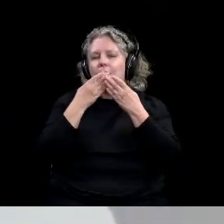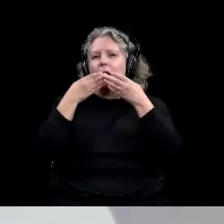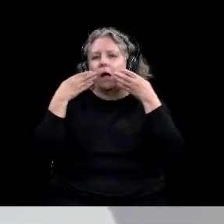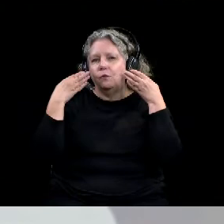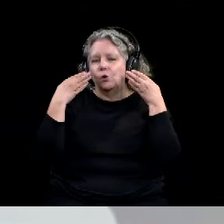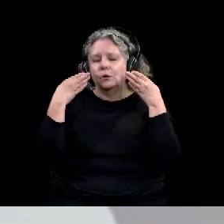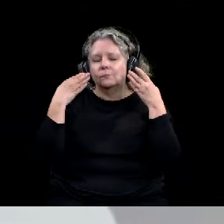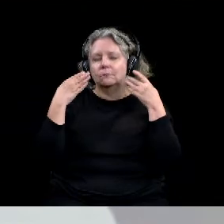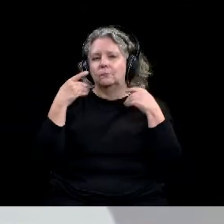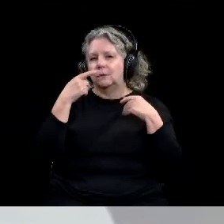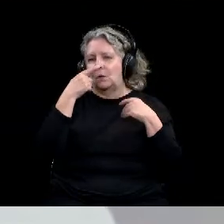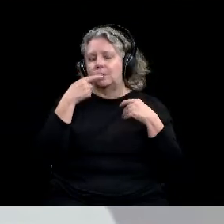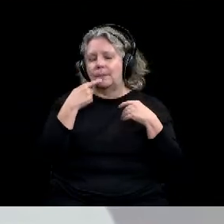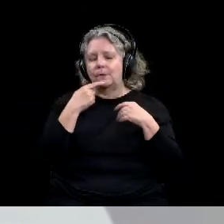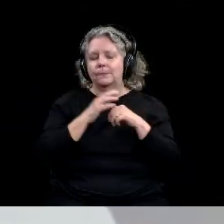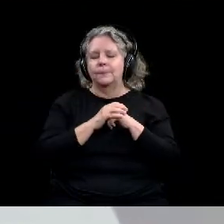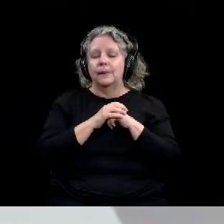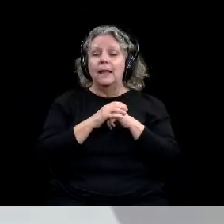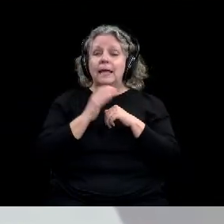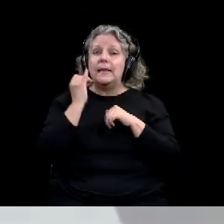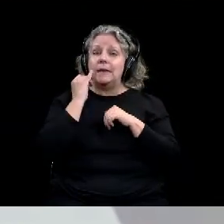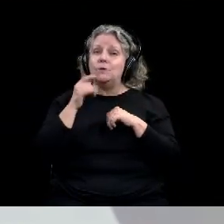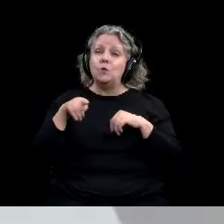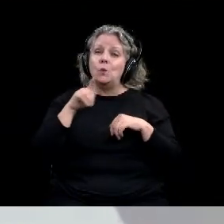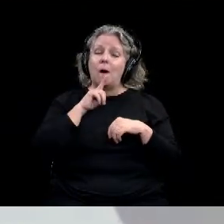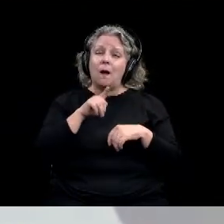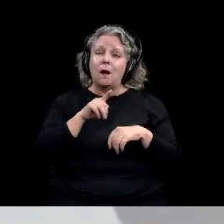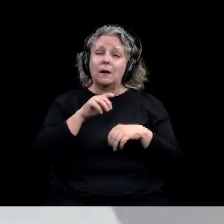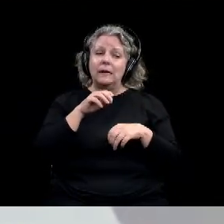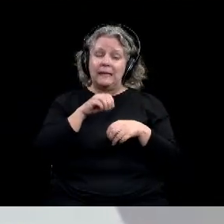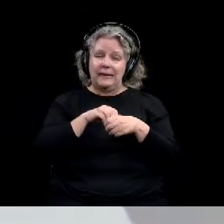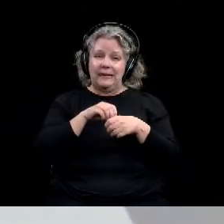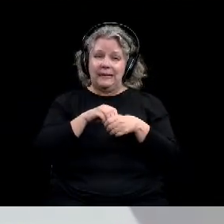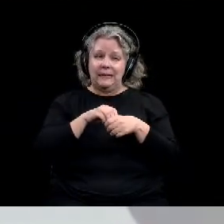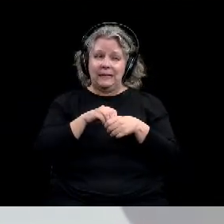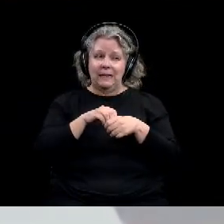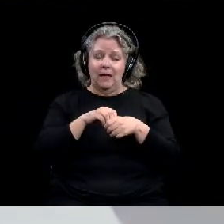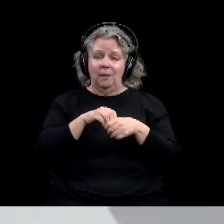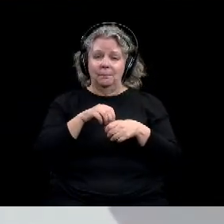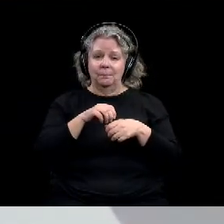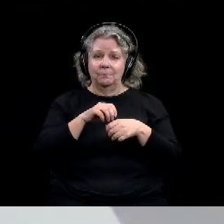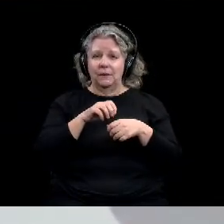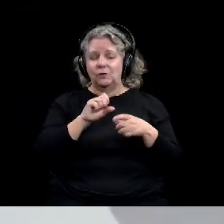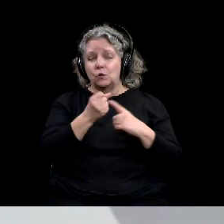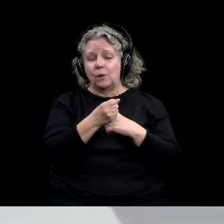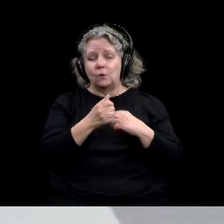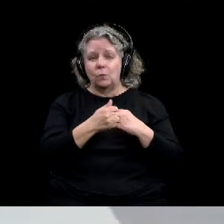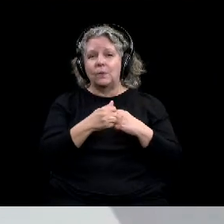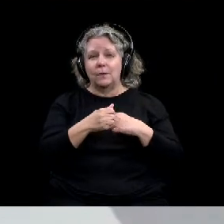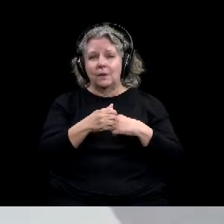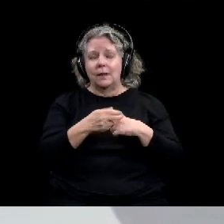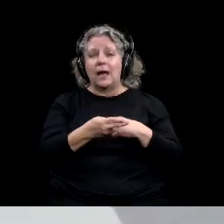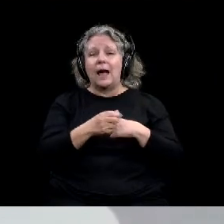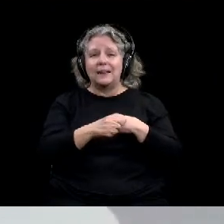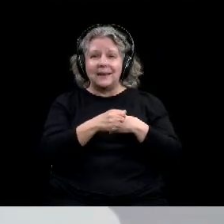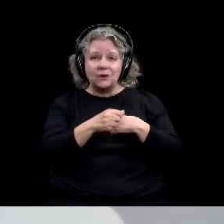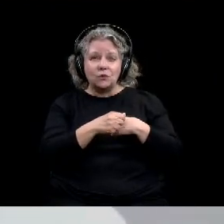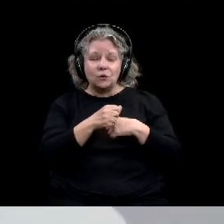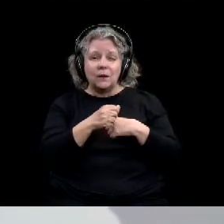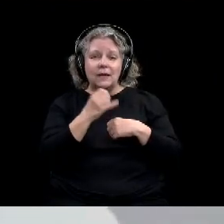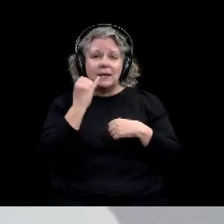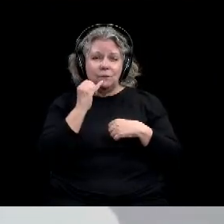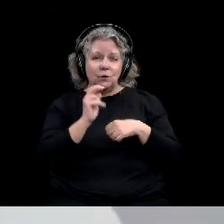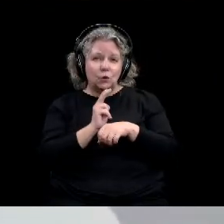if you're using a homemade mask, it might be worth using a mask with multiple layers. The